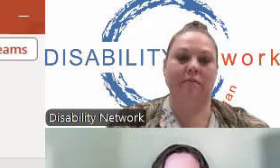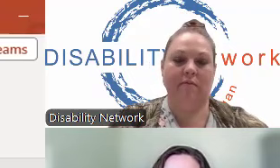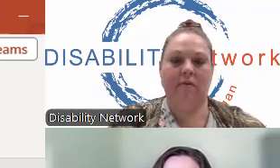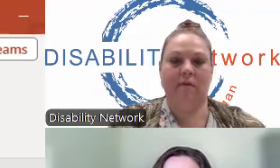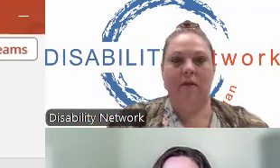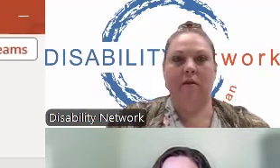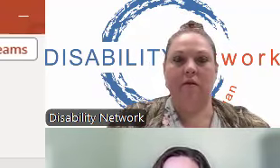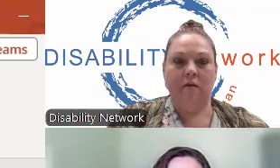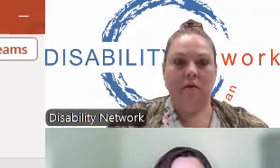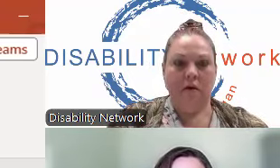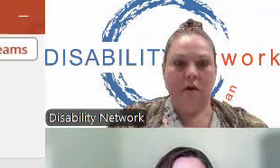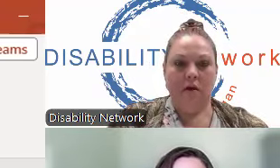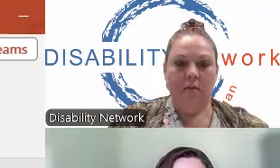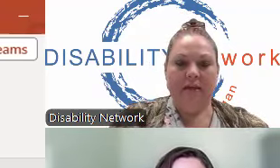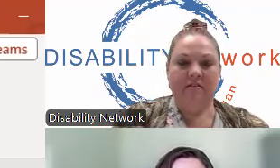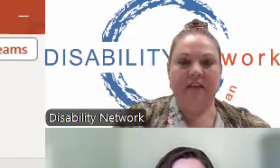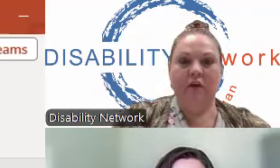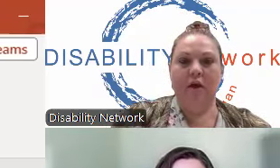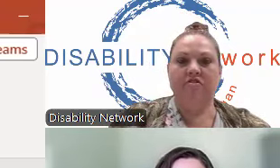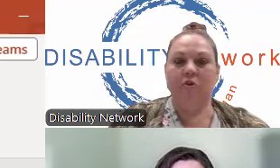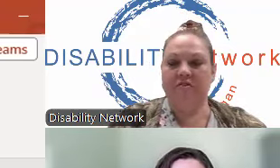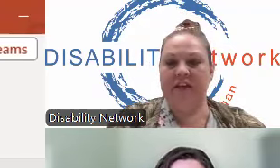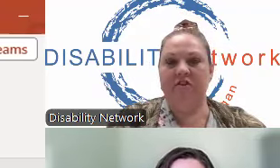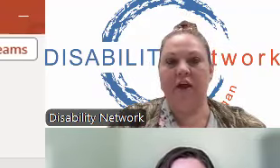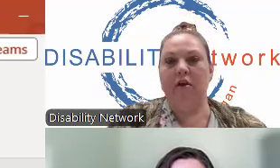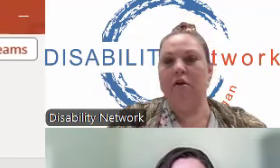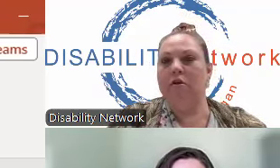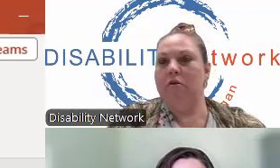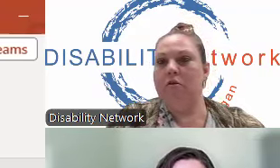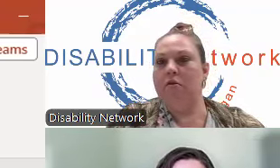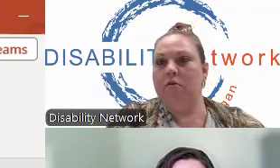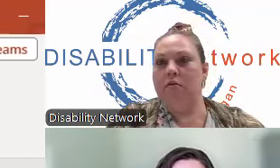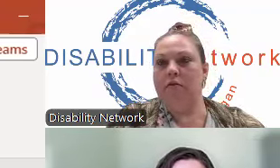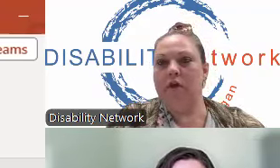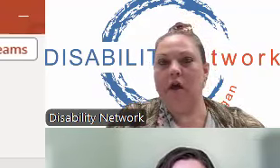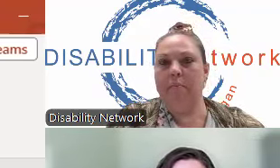What do you guys see now? I see it shows the entire